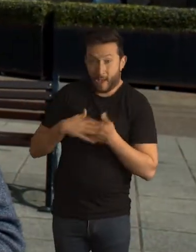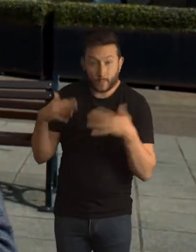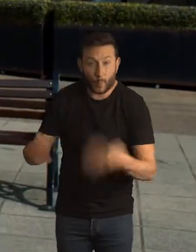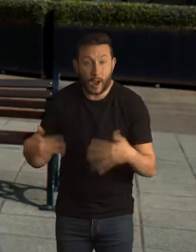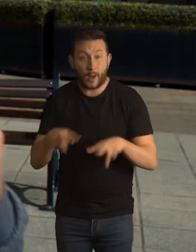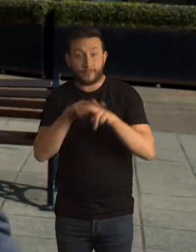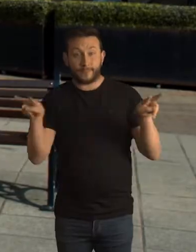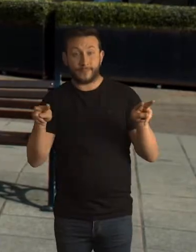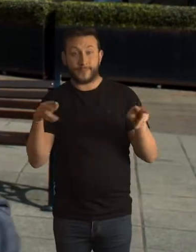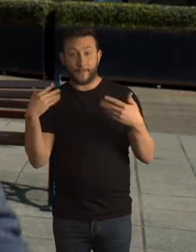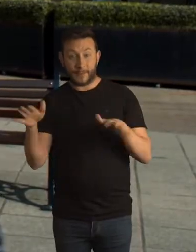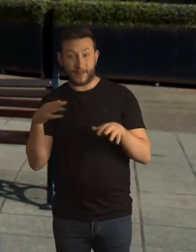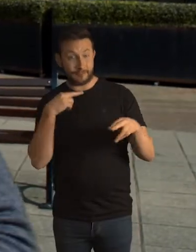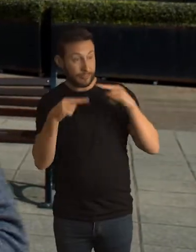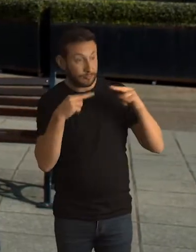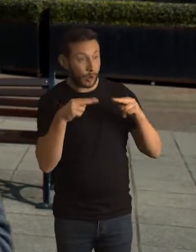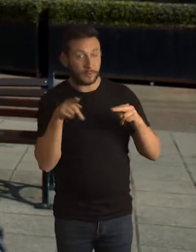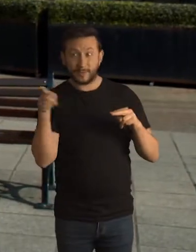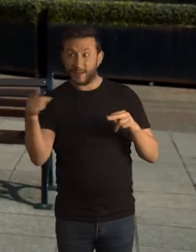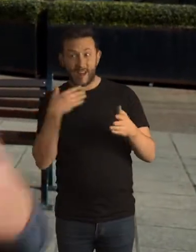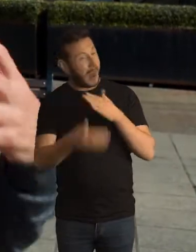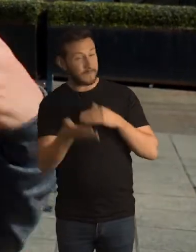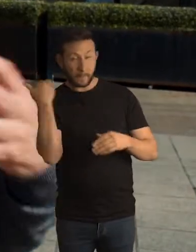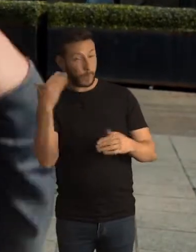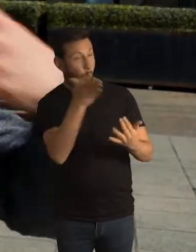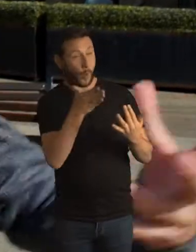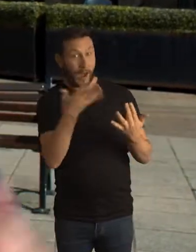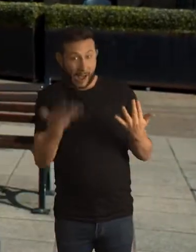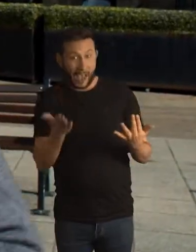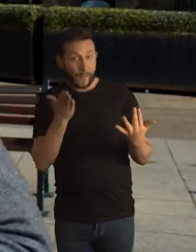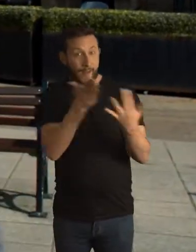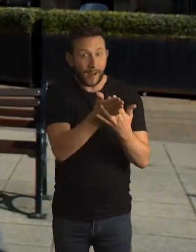road in Lytham, she's brought me to a restaurant she's never been able to get into. It's now almost